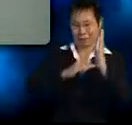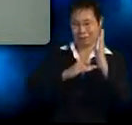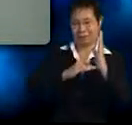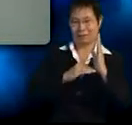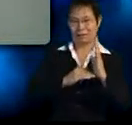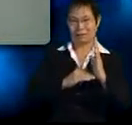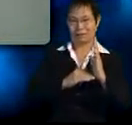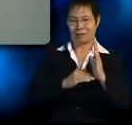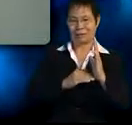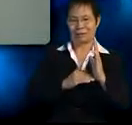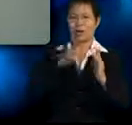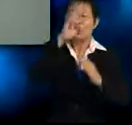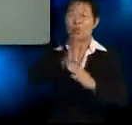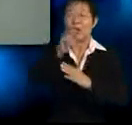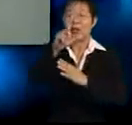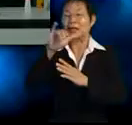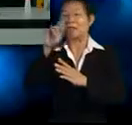and red litmus paper.